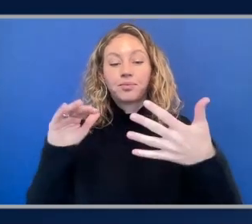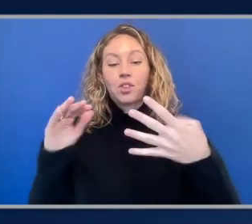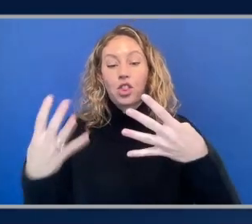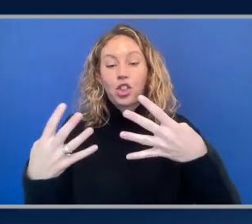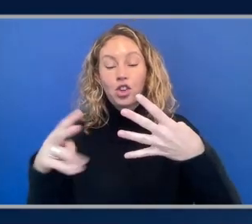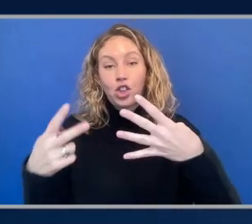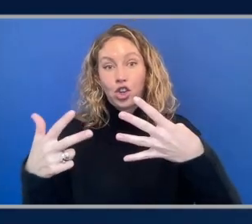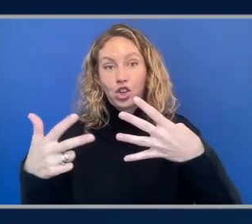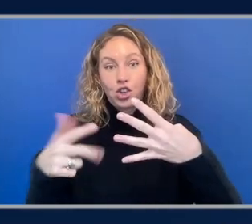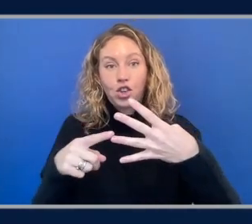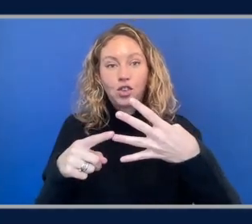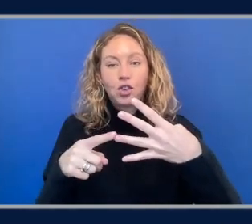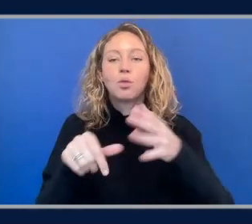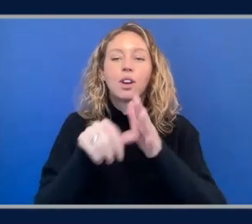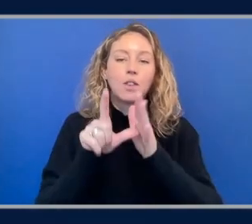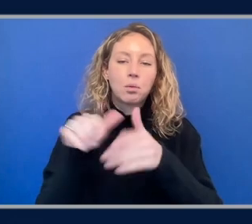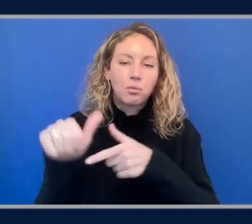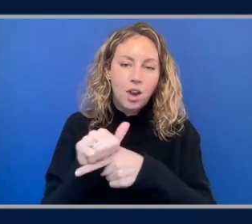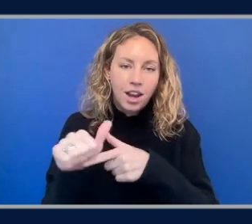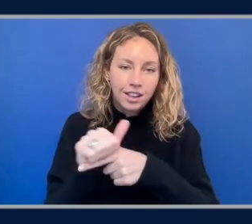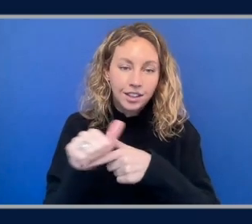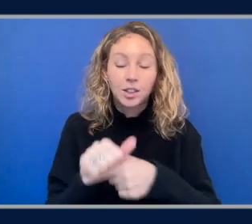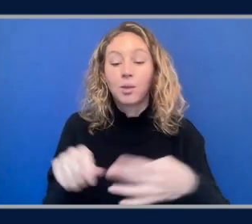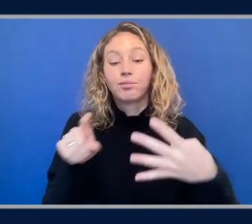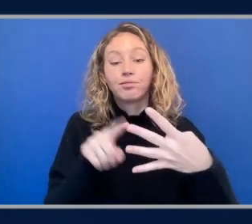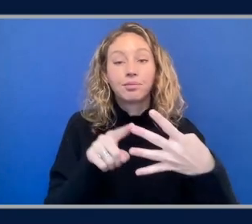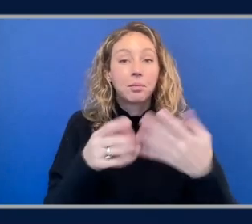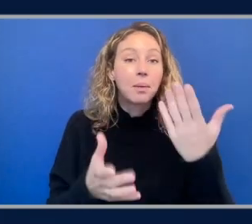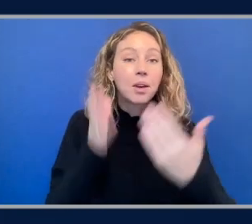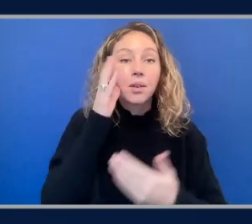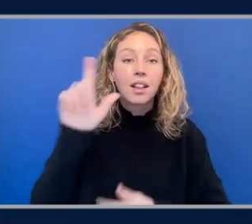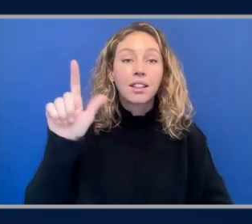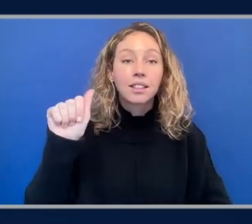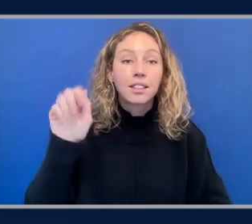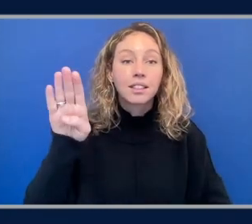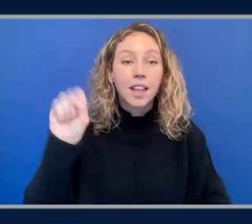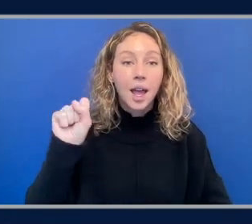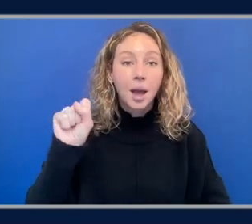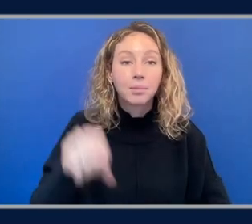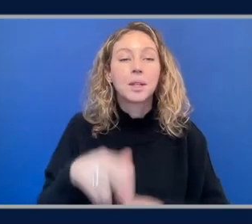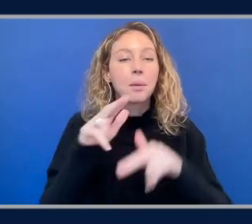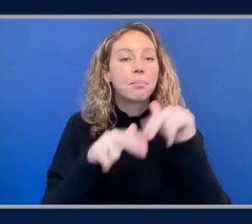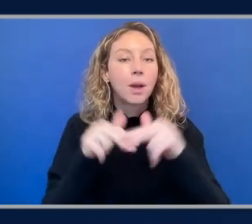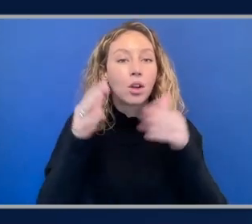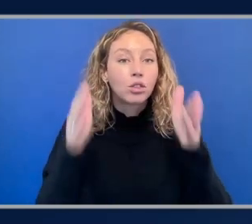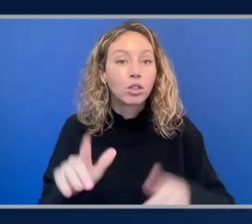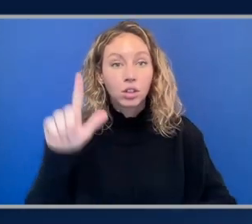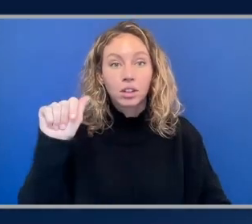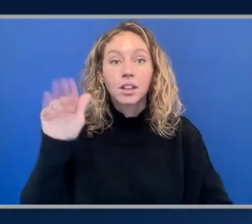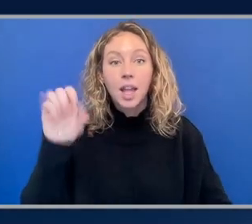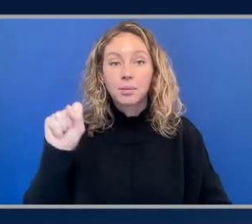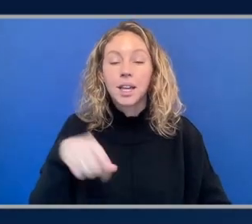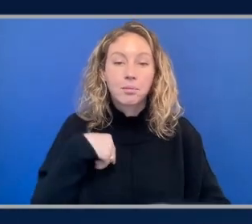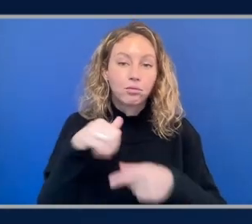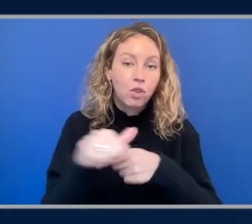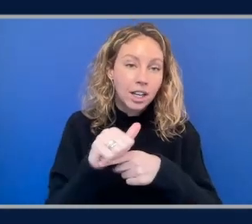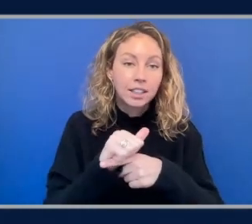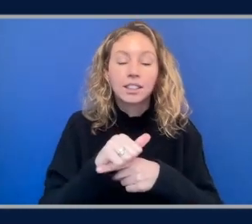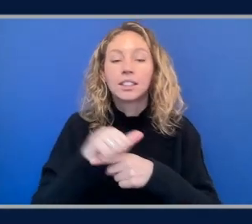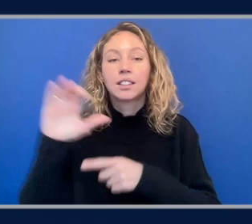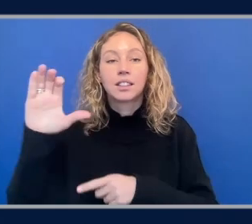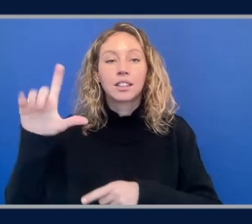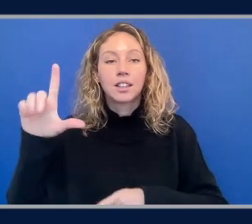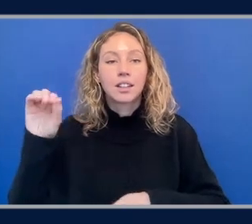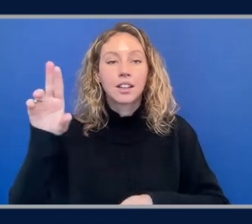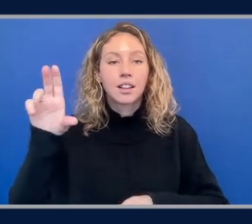So you go through step two, you get that hands-on experience, maybe do some labs. We have builder labs that can help you with that. That's right. We also have CloudQuest that can help with that too. And we'll also